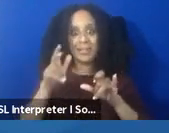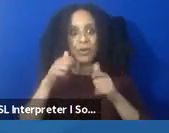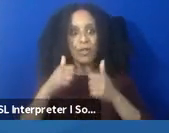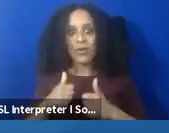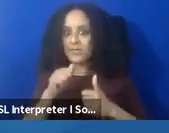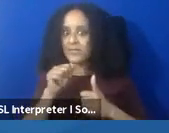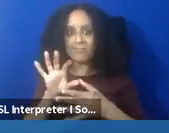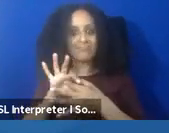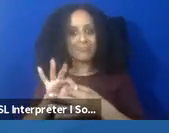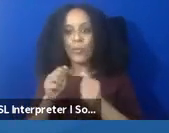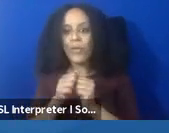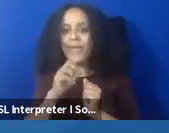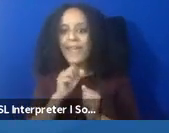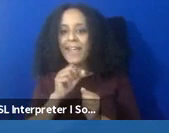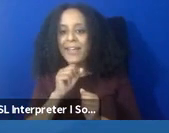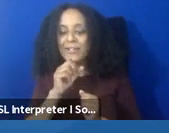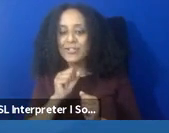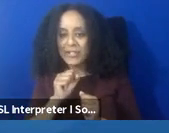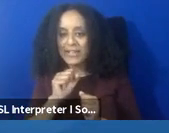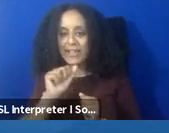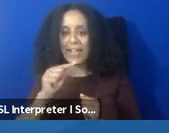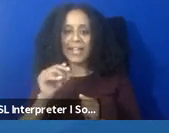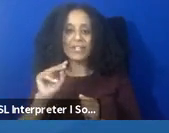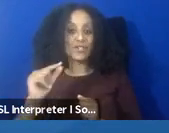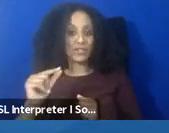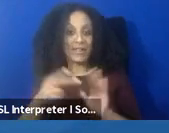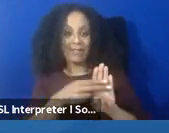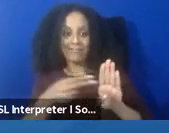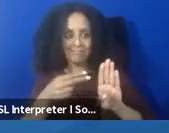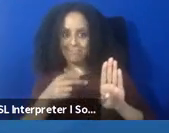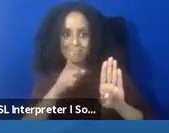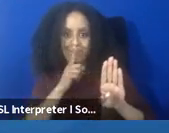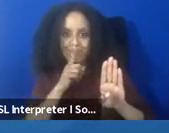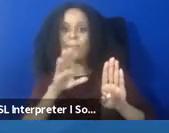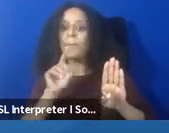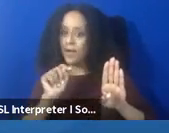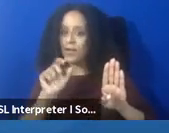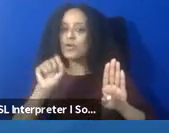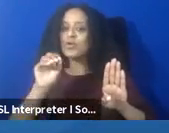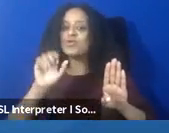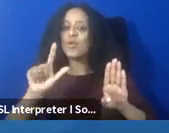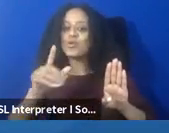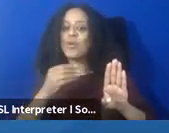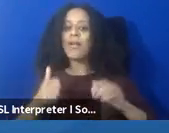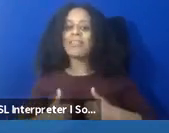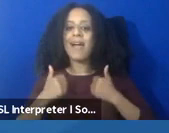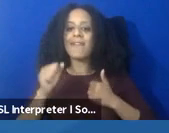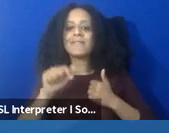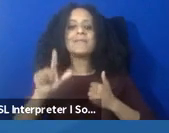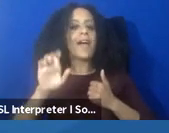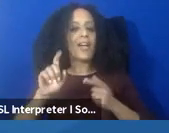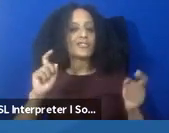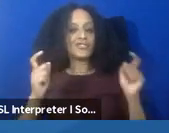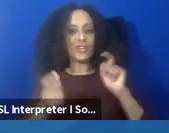to aging of the population as widely believed, but potentially to social and lifestyle changes. These